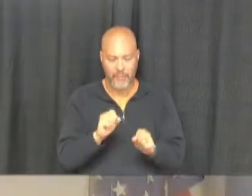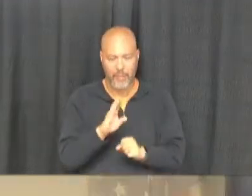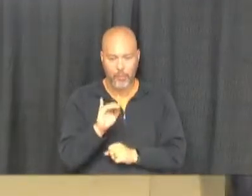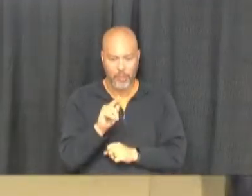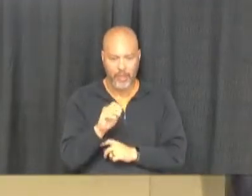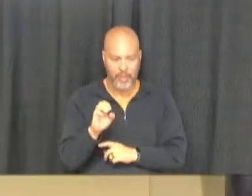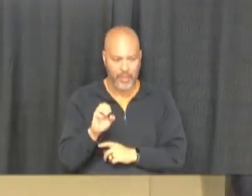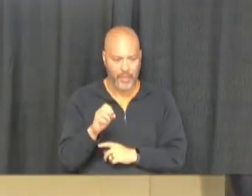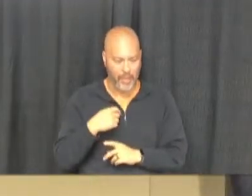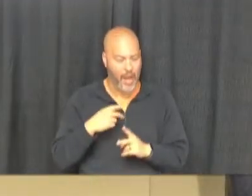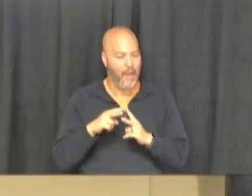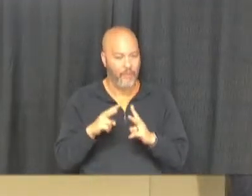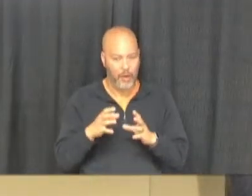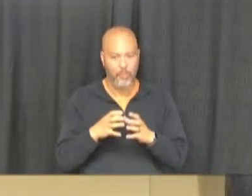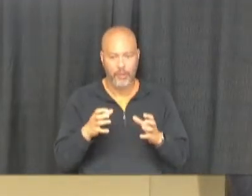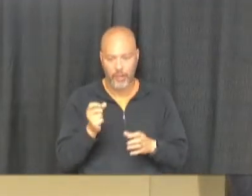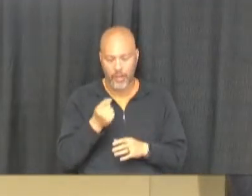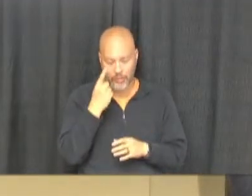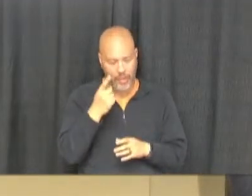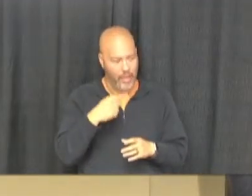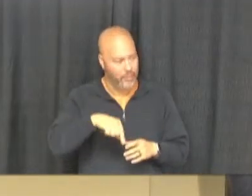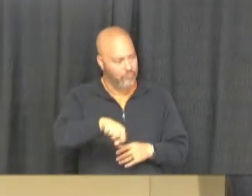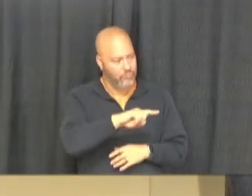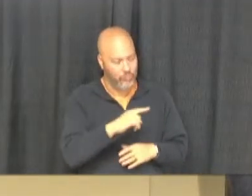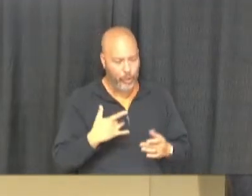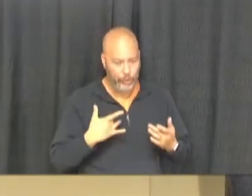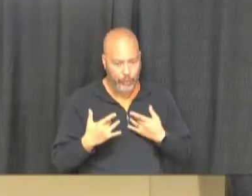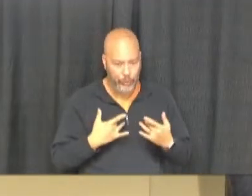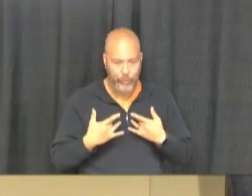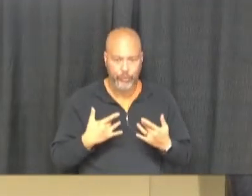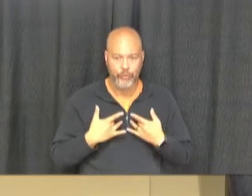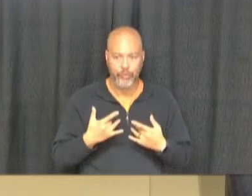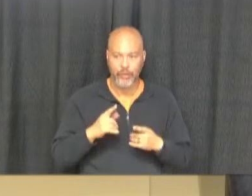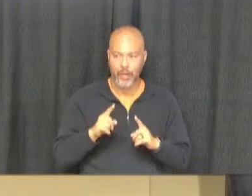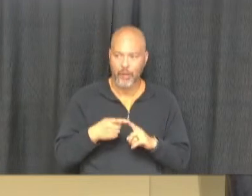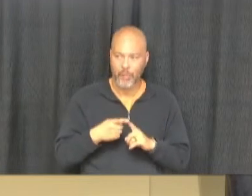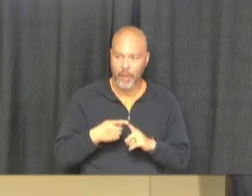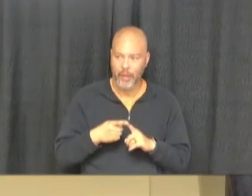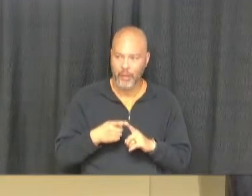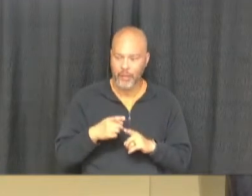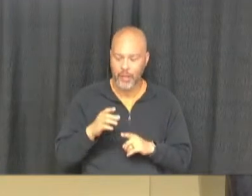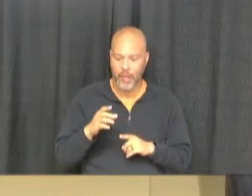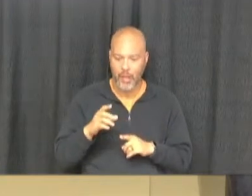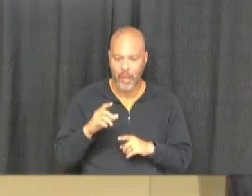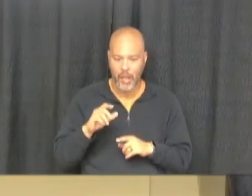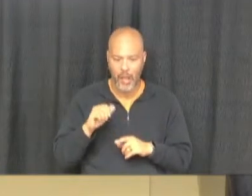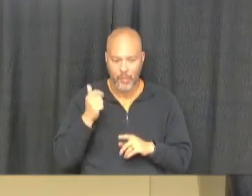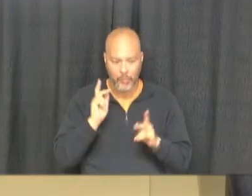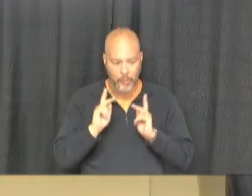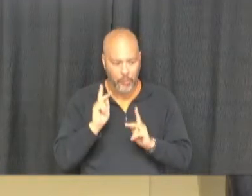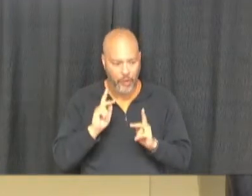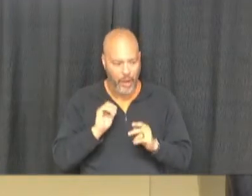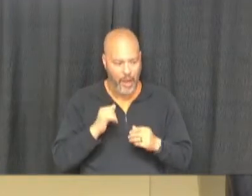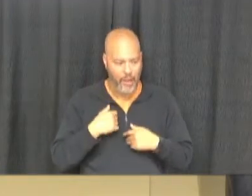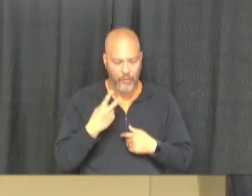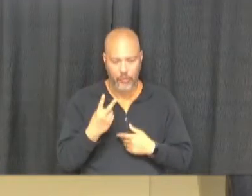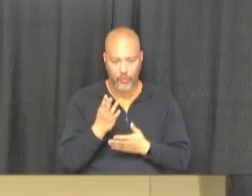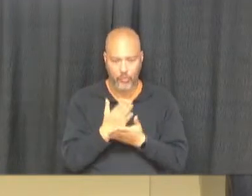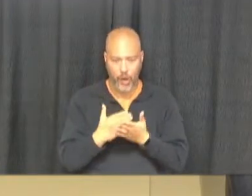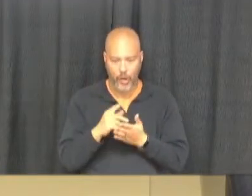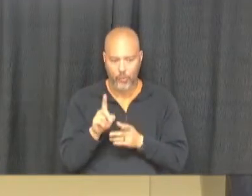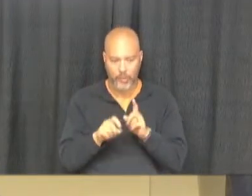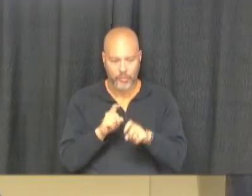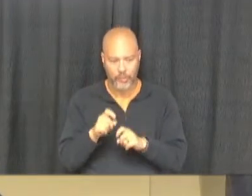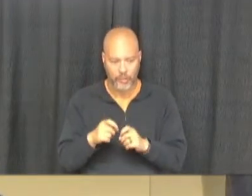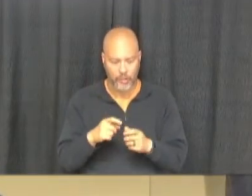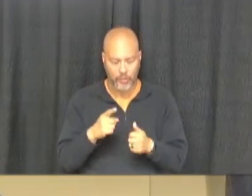and I very much understand the concerns of fellow committee members. I have a two-parter, Chief. Number